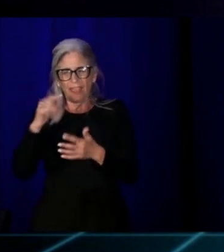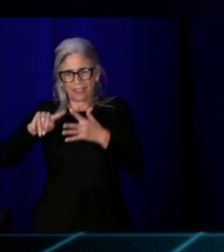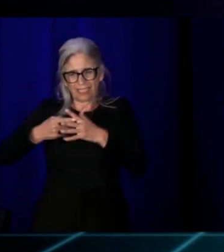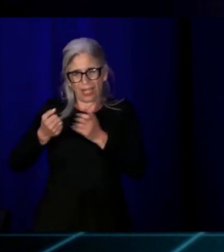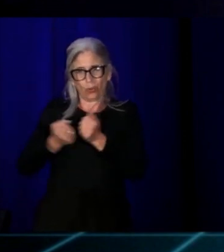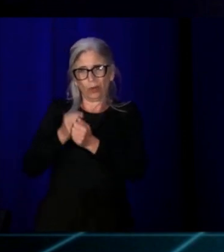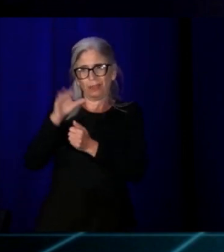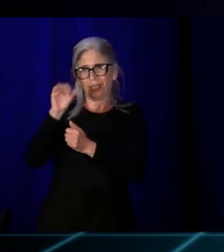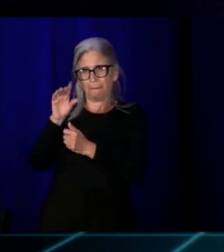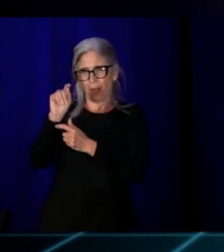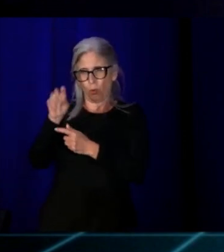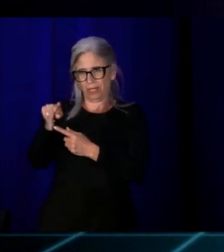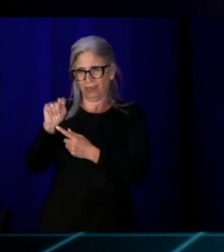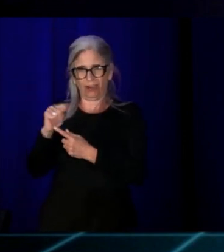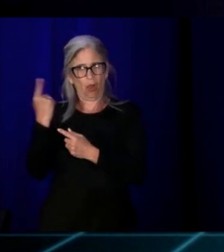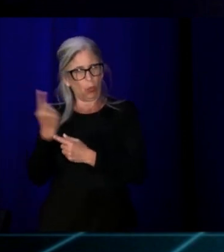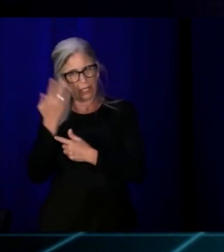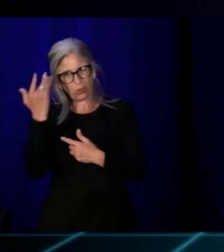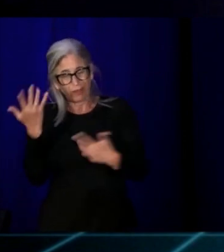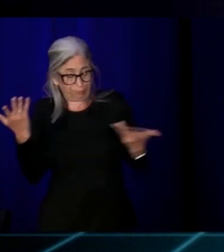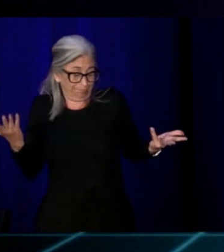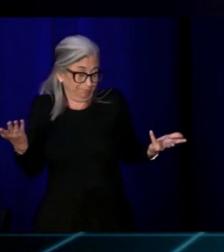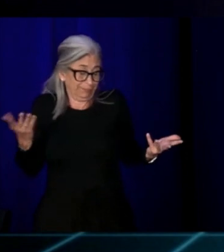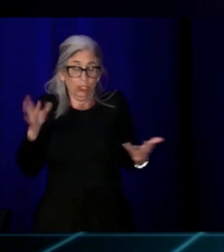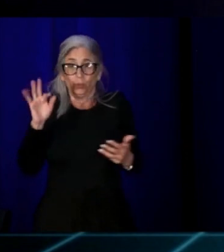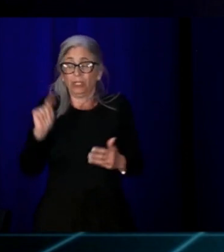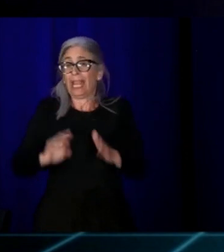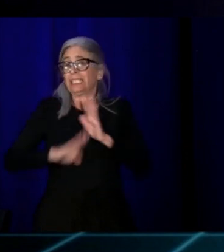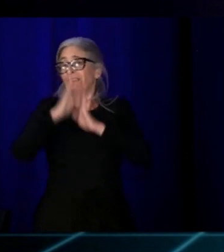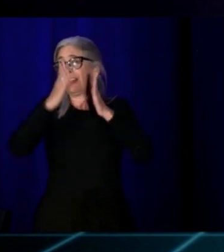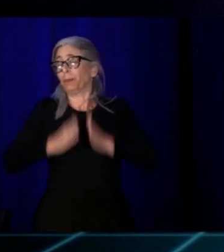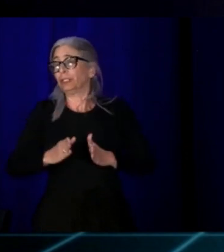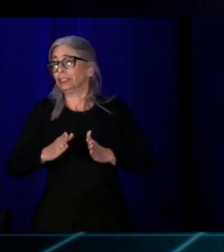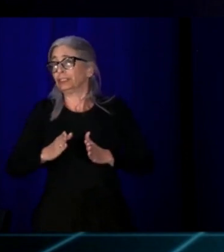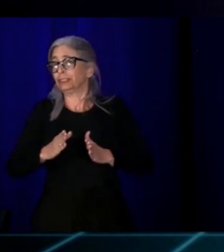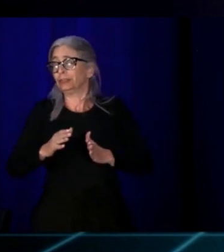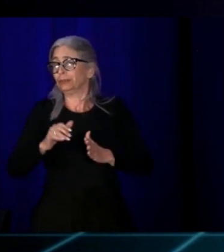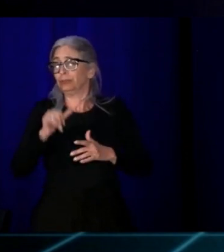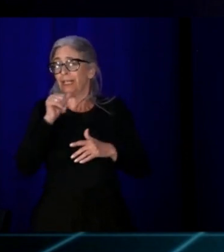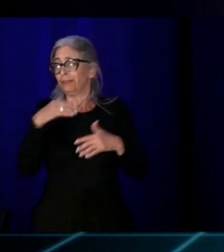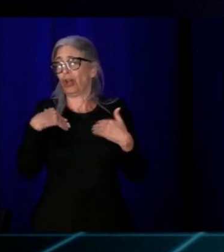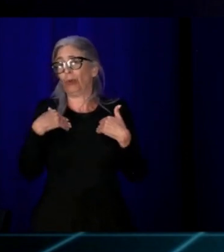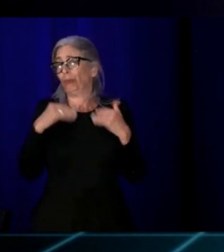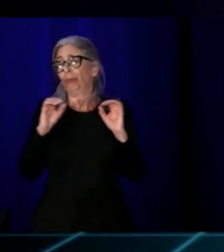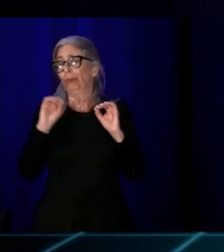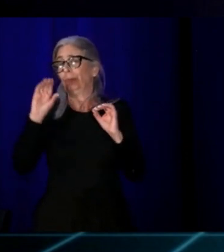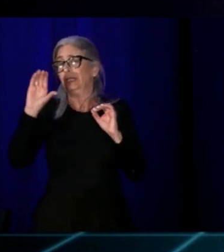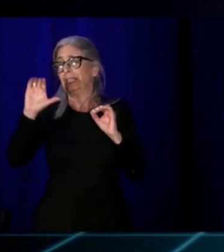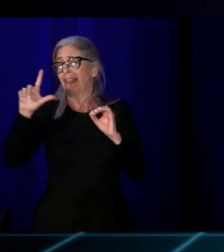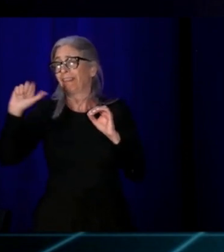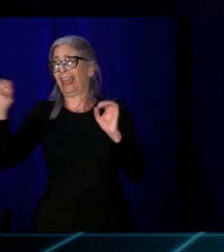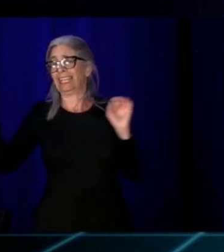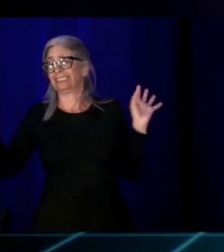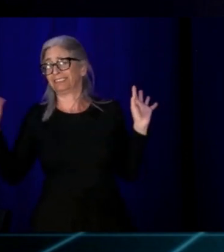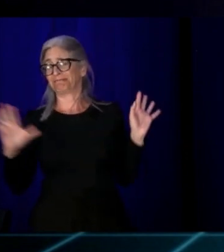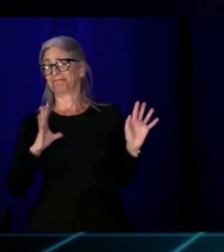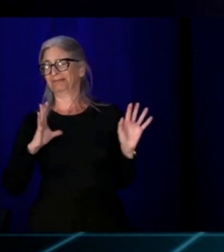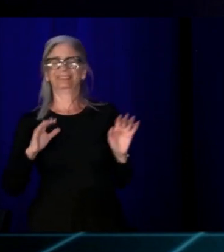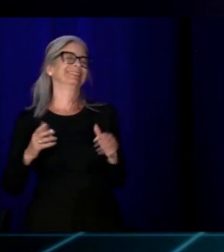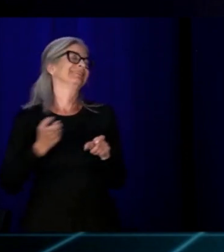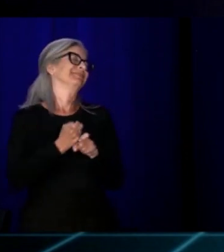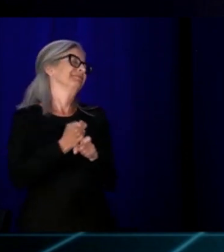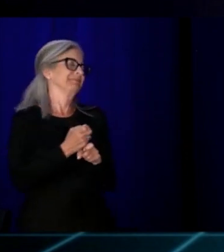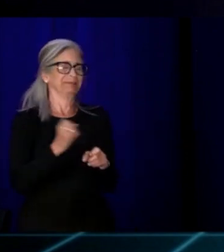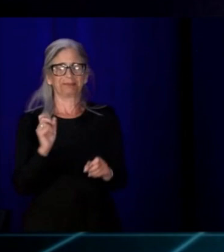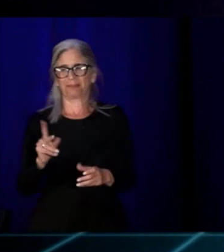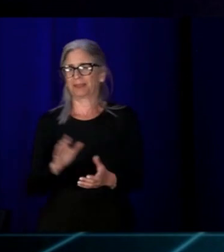but I mean React developers, we have no class anymore. We're just using I don't mean to, you